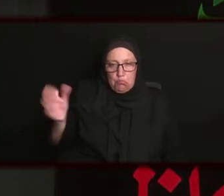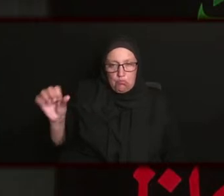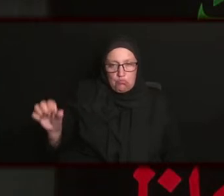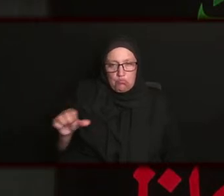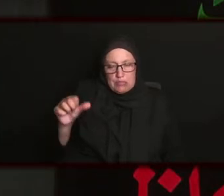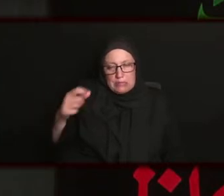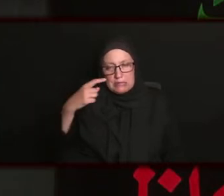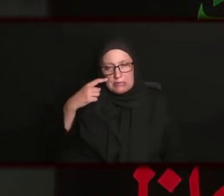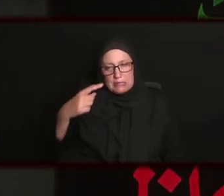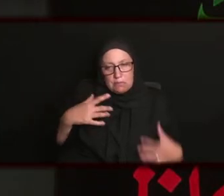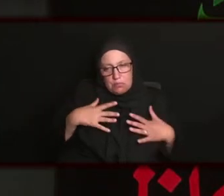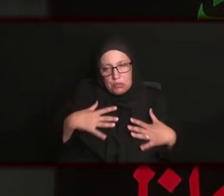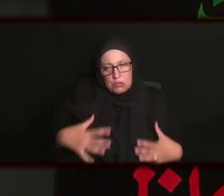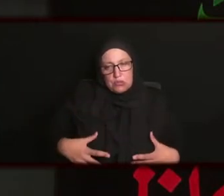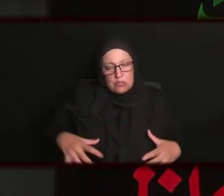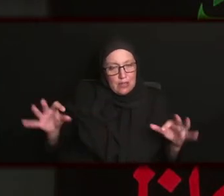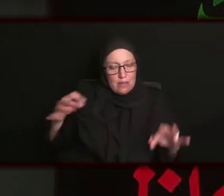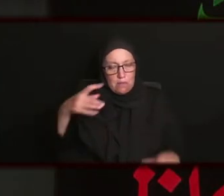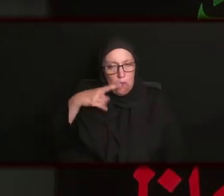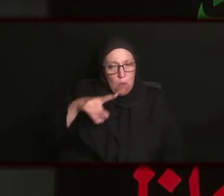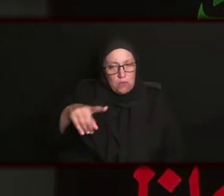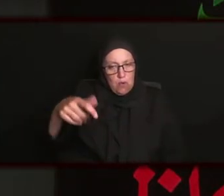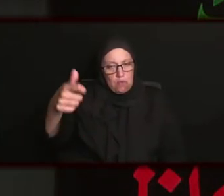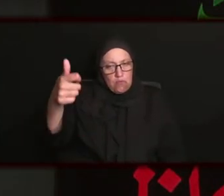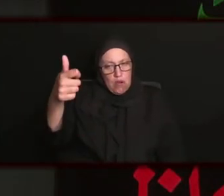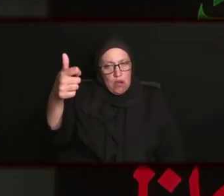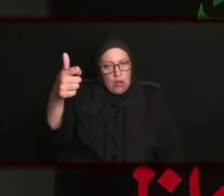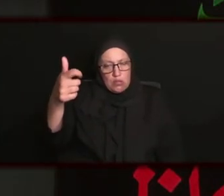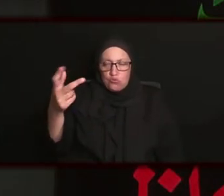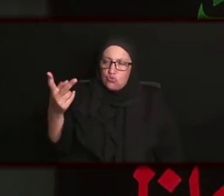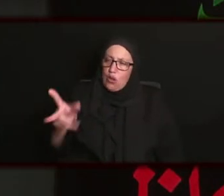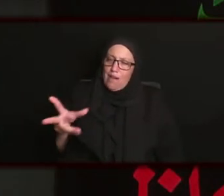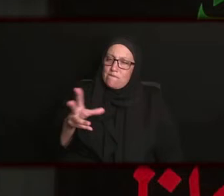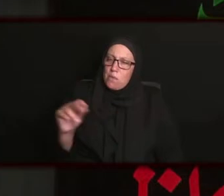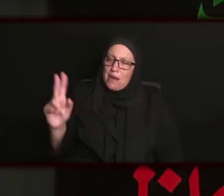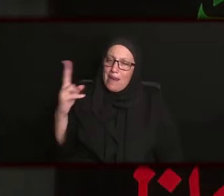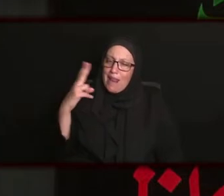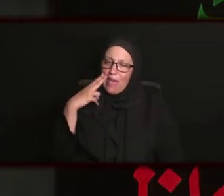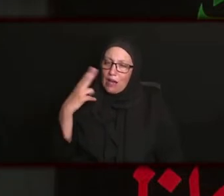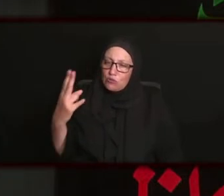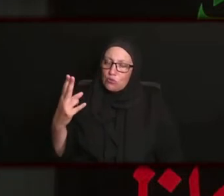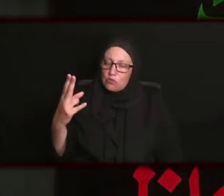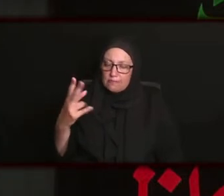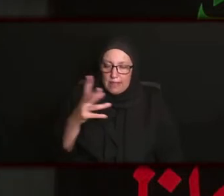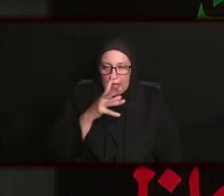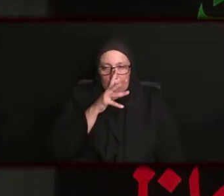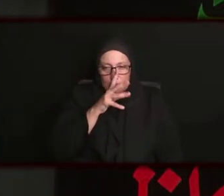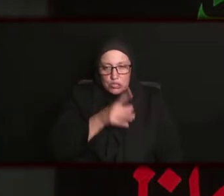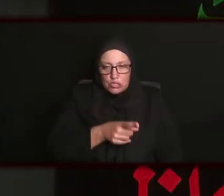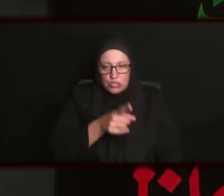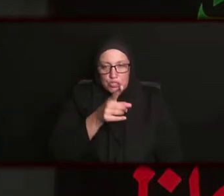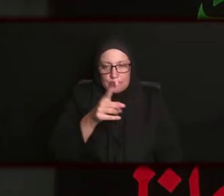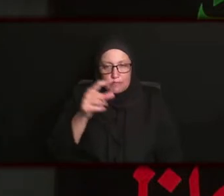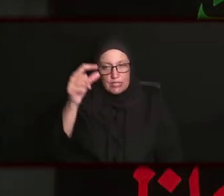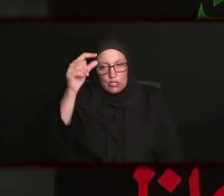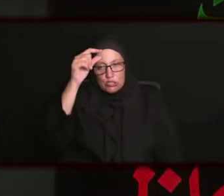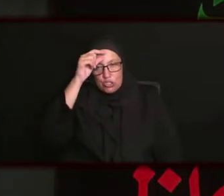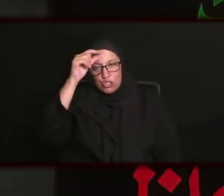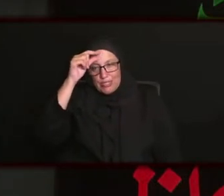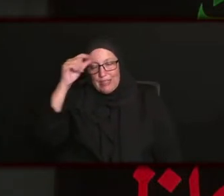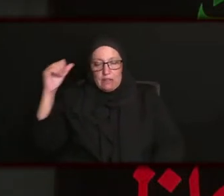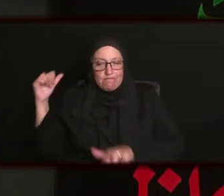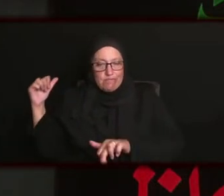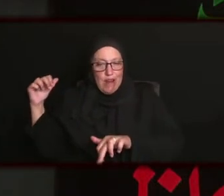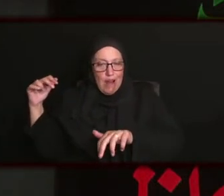body, he wasn't poisoned, he's fine. He died a natural death. The Shia came out in